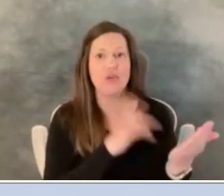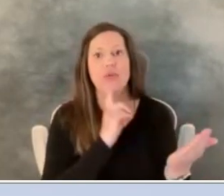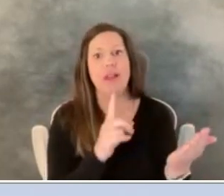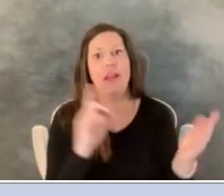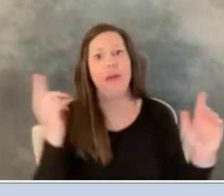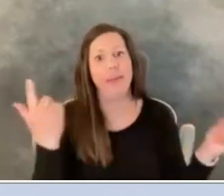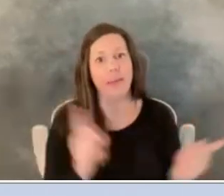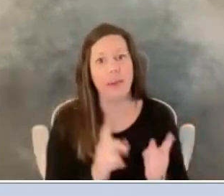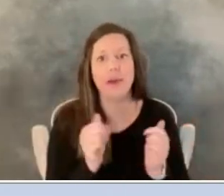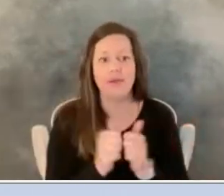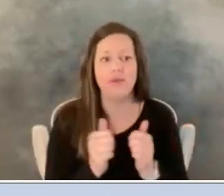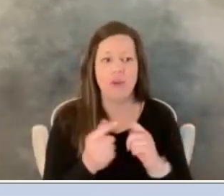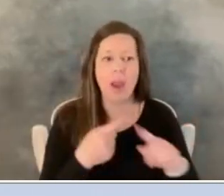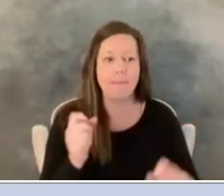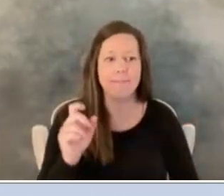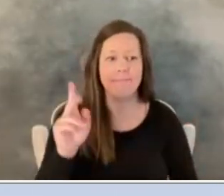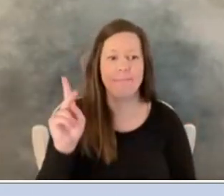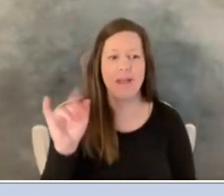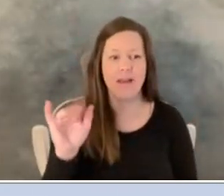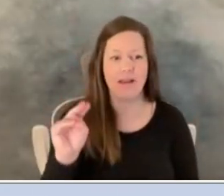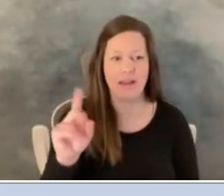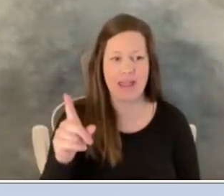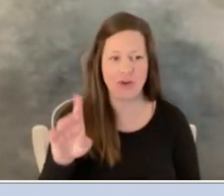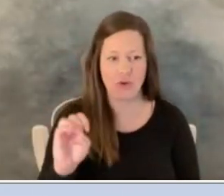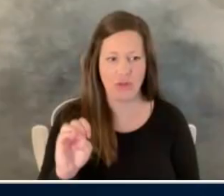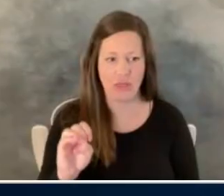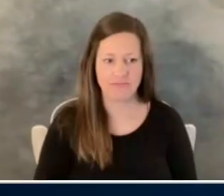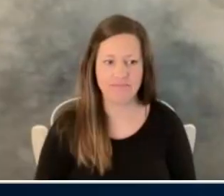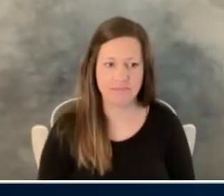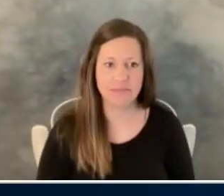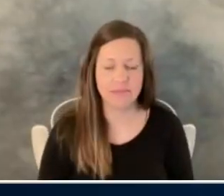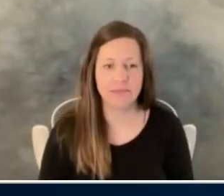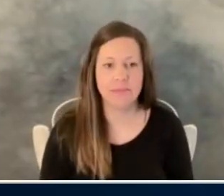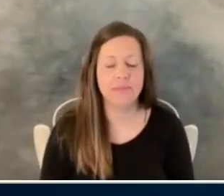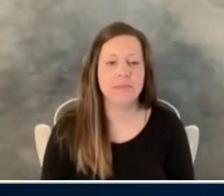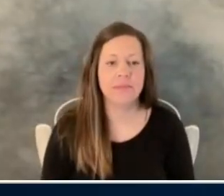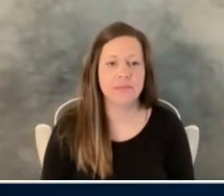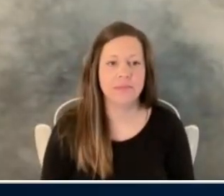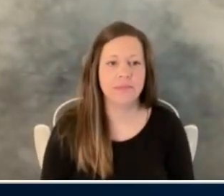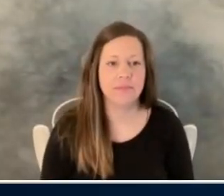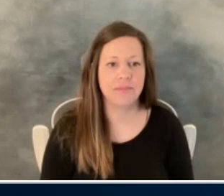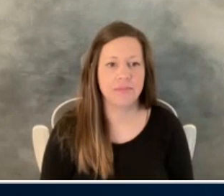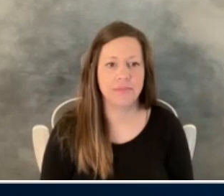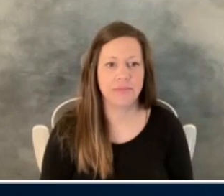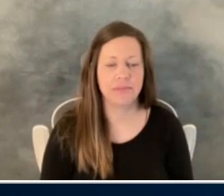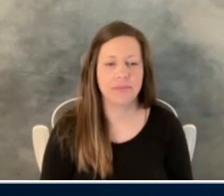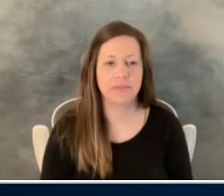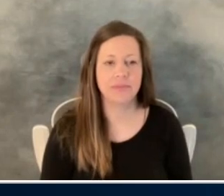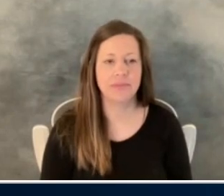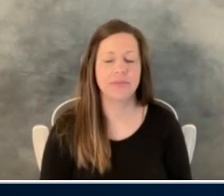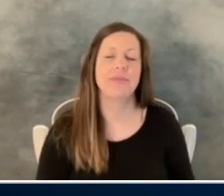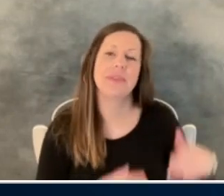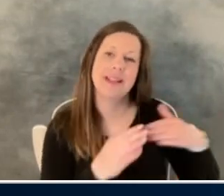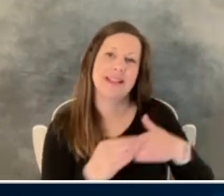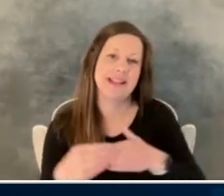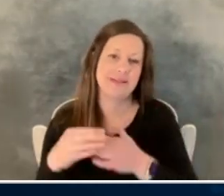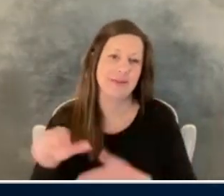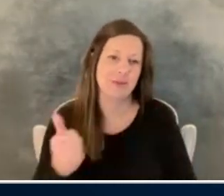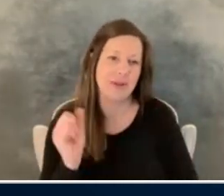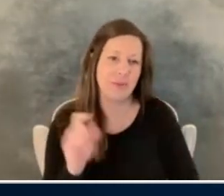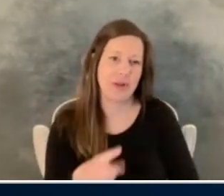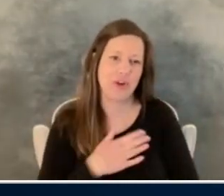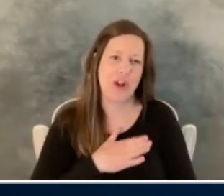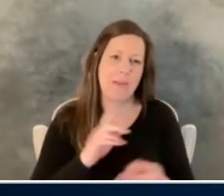Kindle's e-reader type of screen. And then that leads me to a question. My friend Caroline set